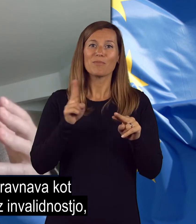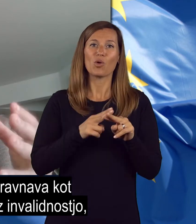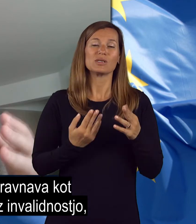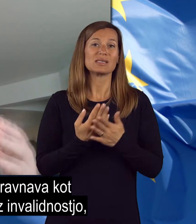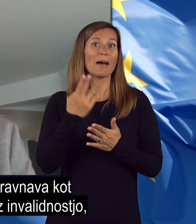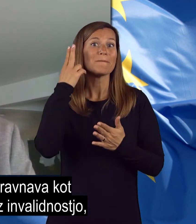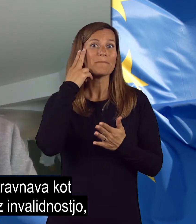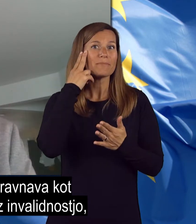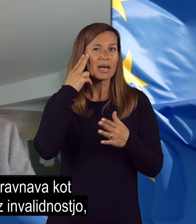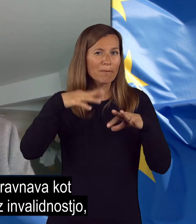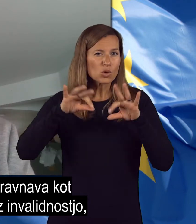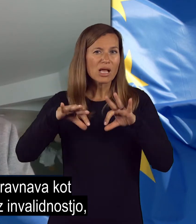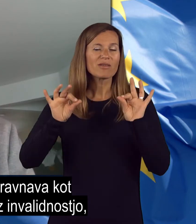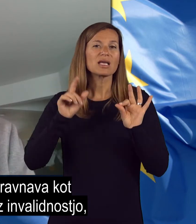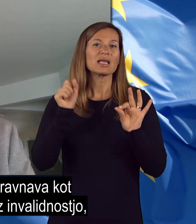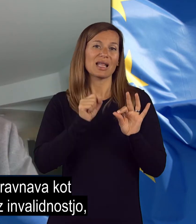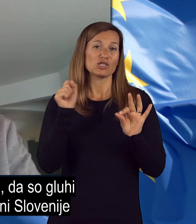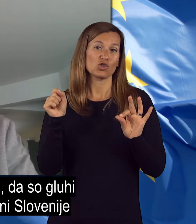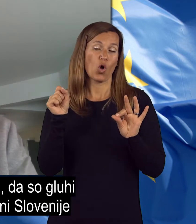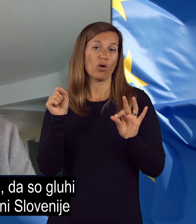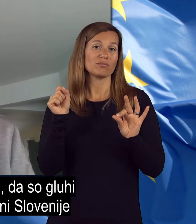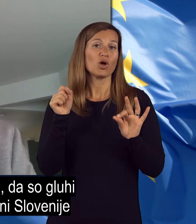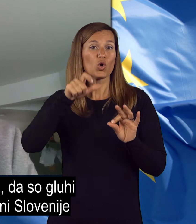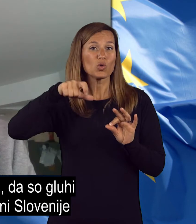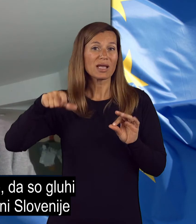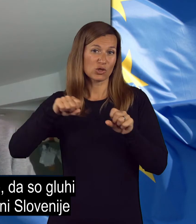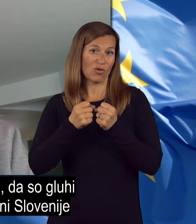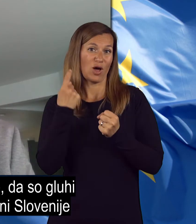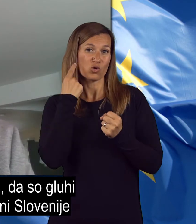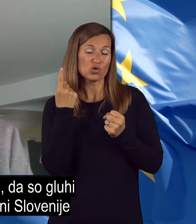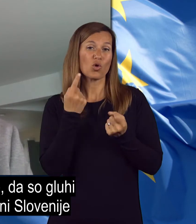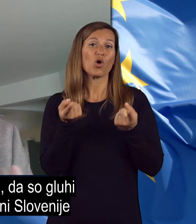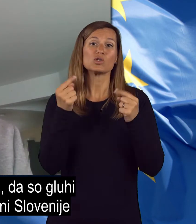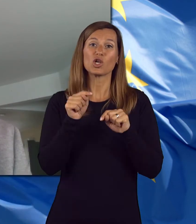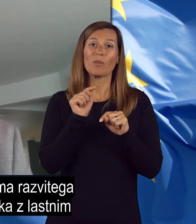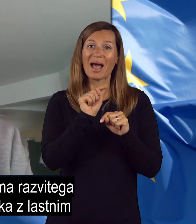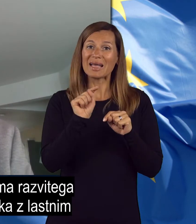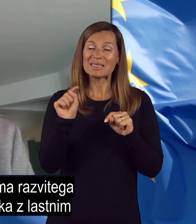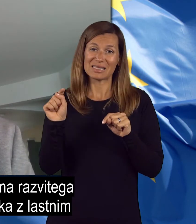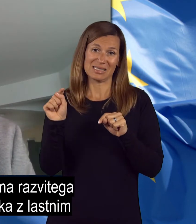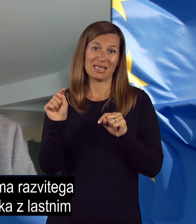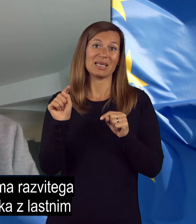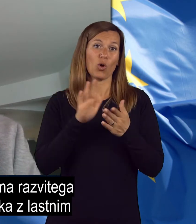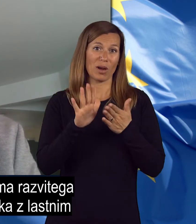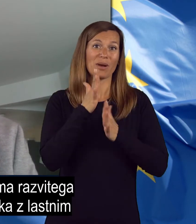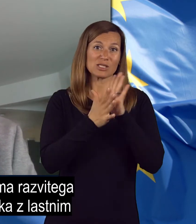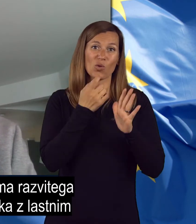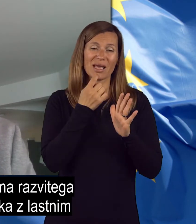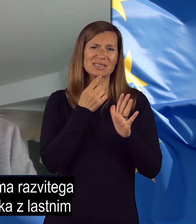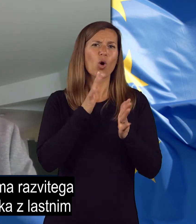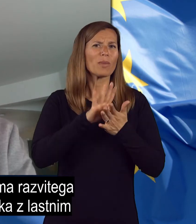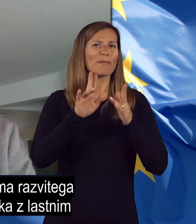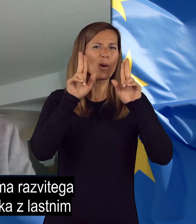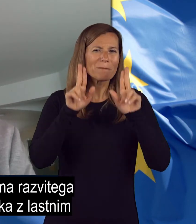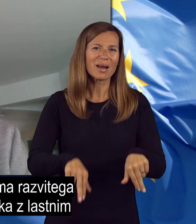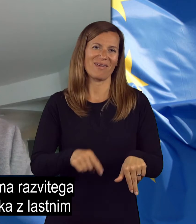but as a recognition that deaf and hard of hearing citizens of Slovenia are users of a full-fledged language,